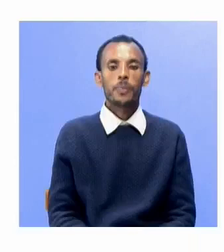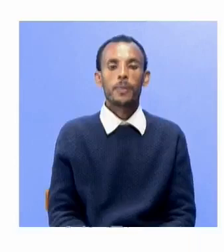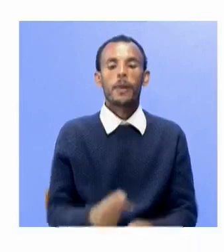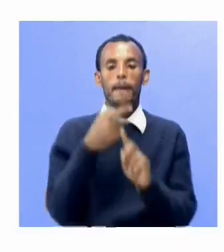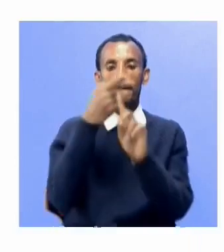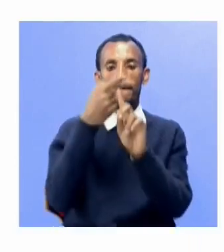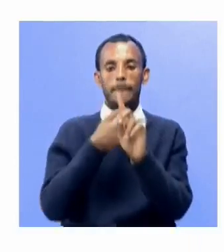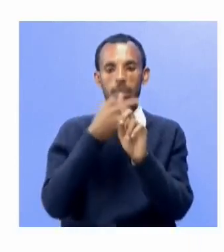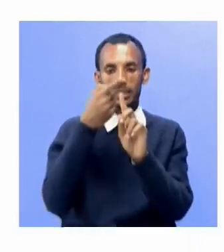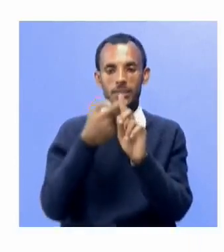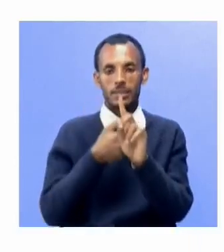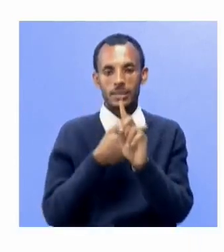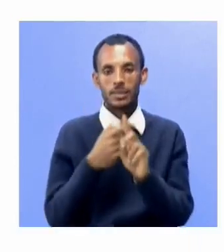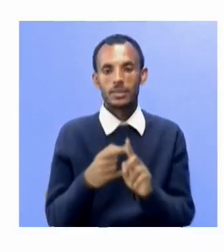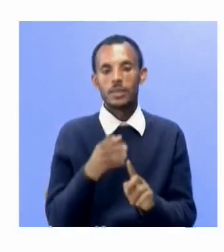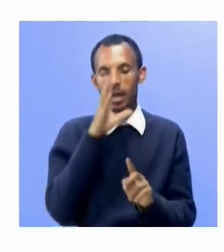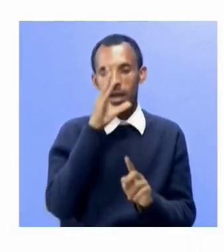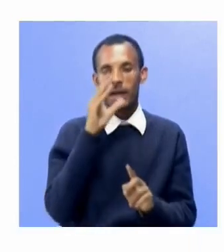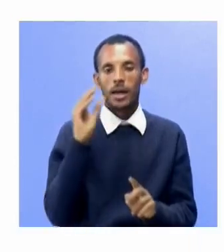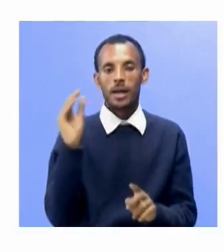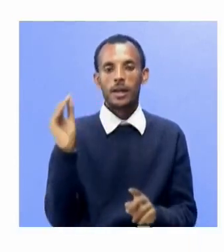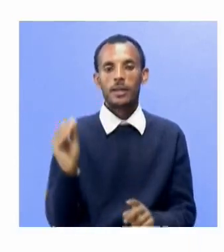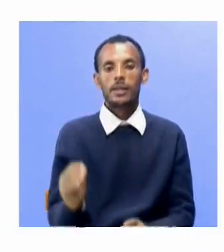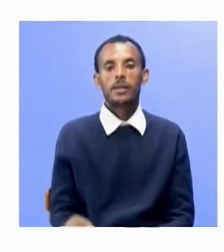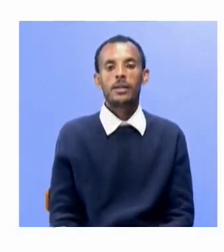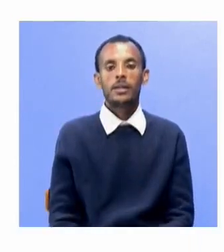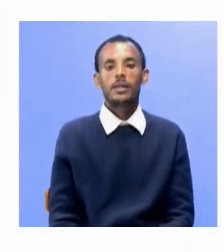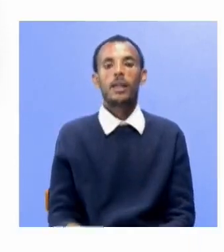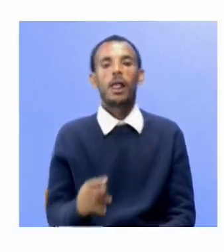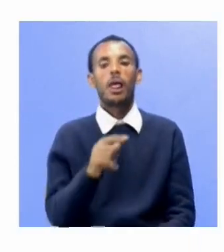months and